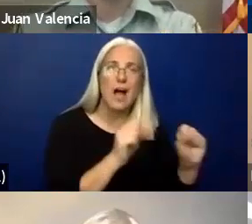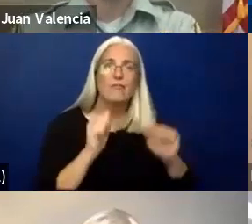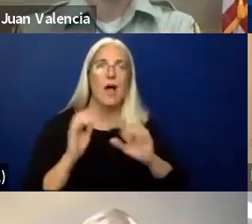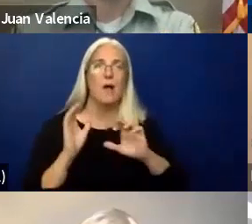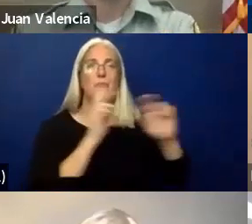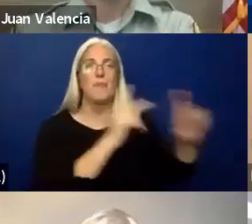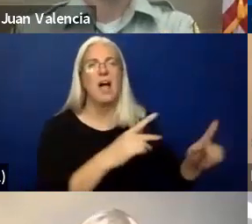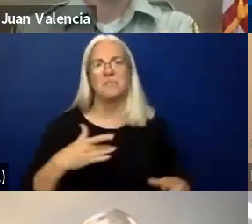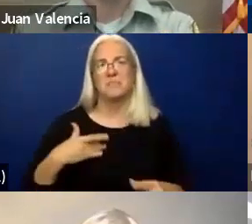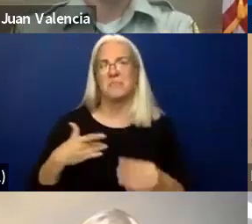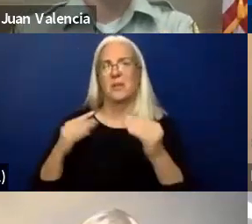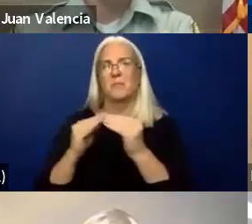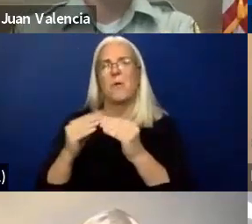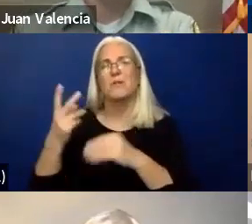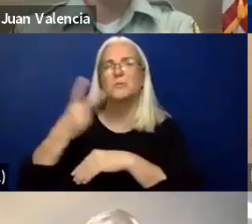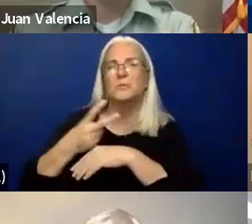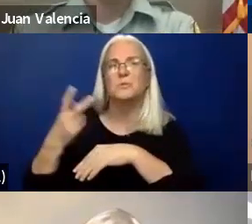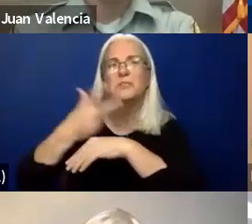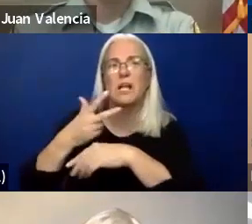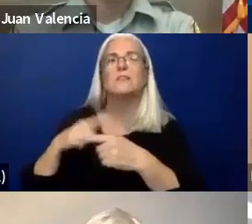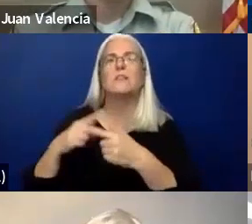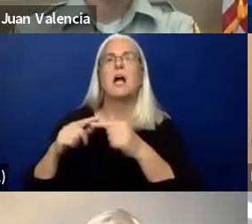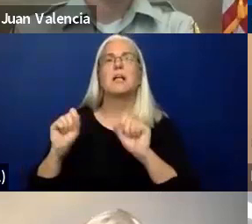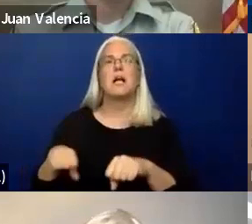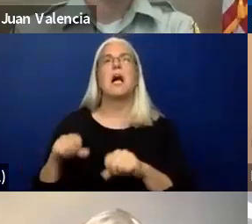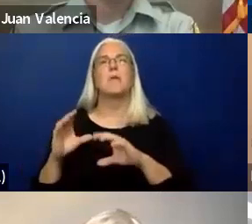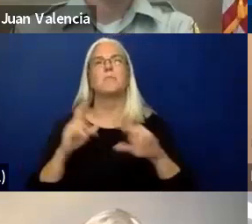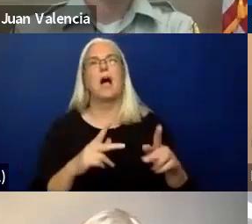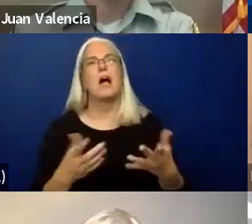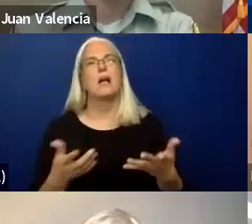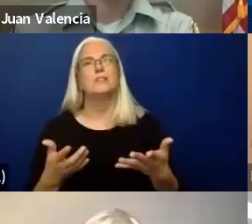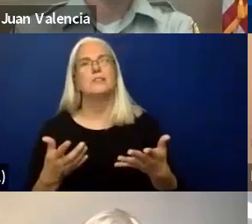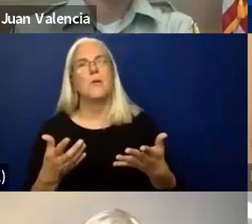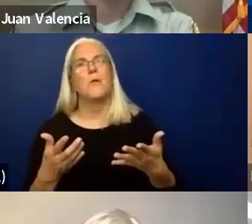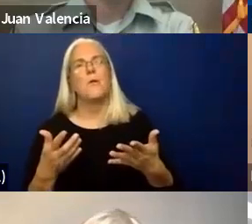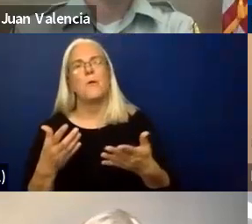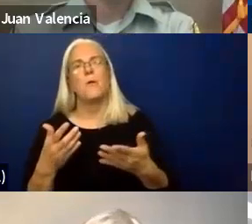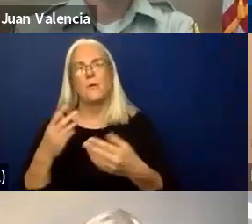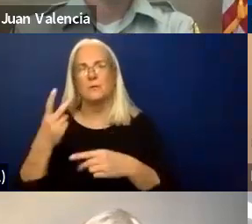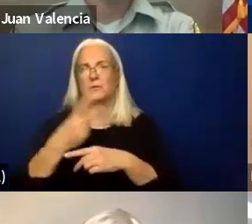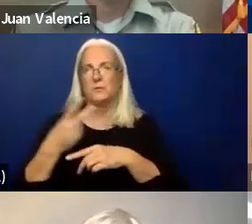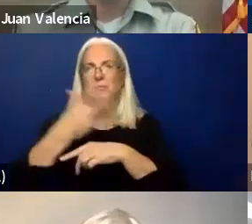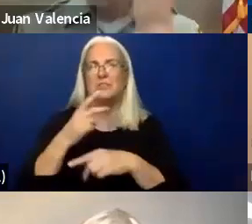work is completed to a point that it's safe for the general public to come back in.